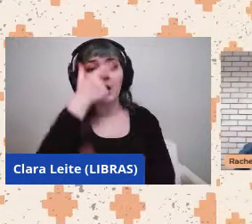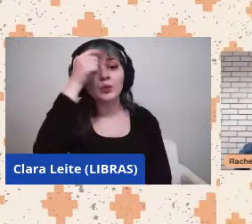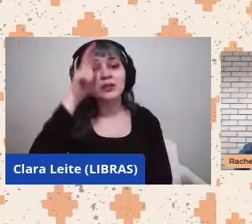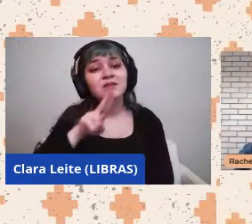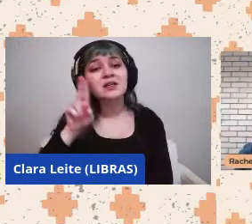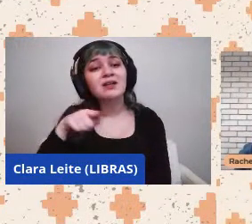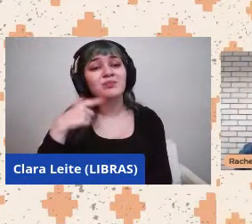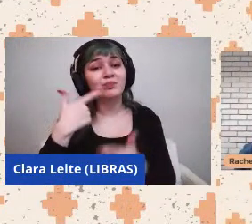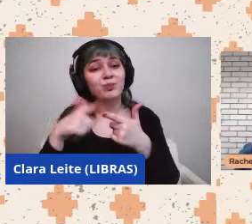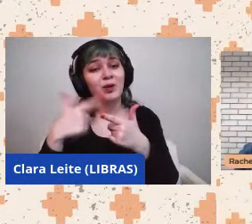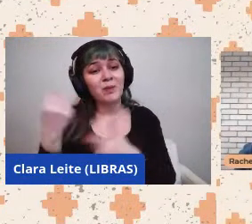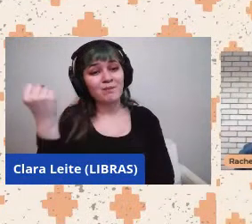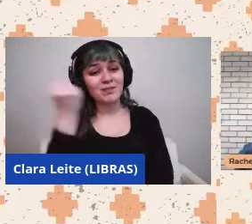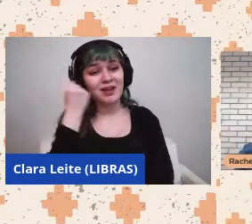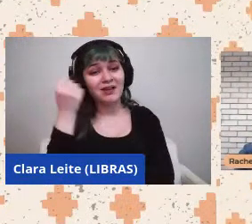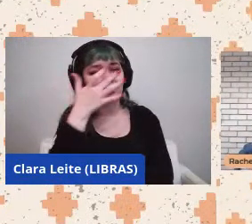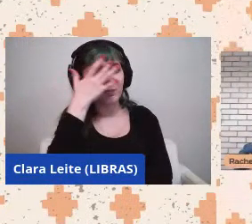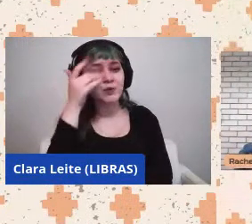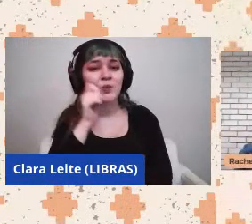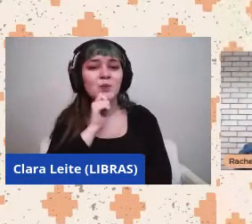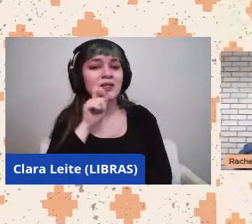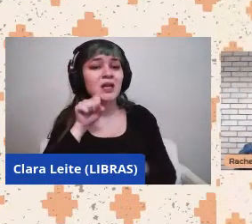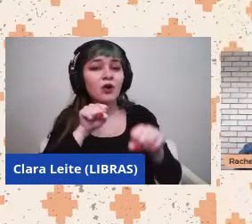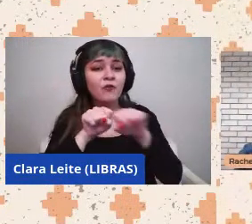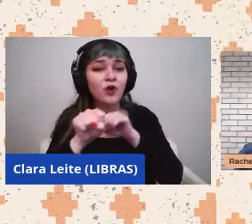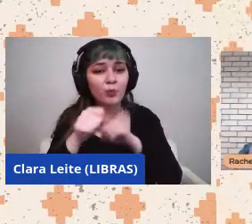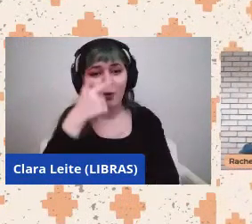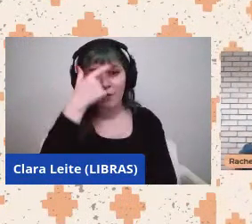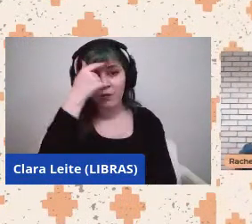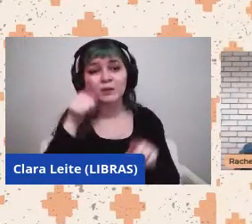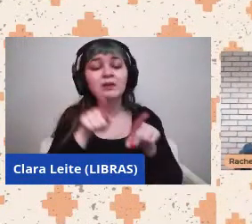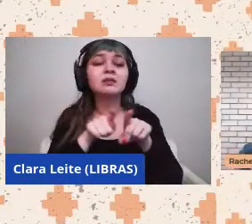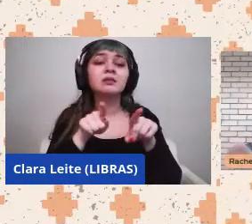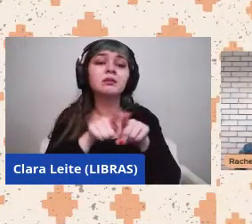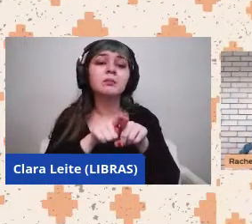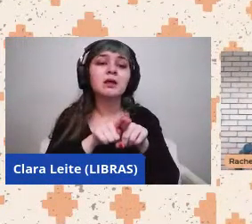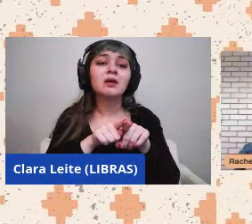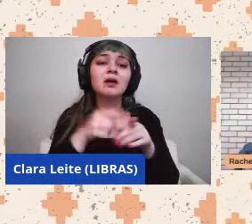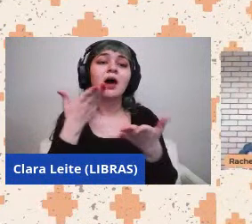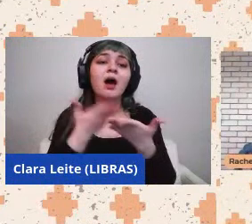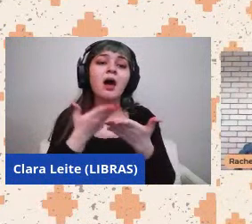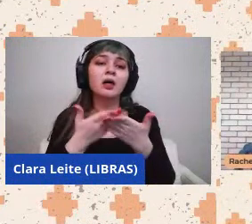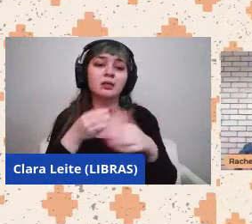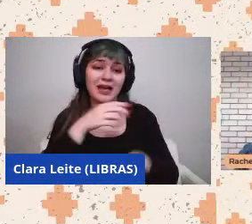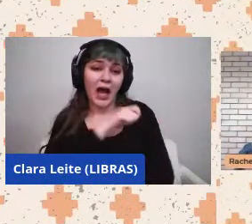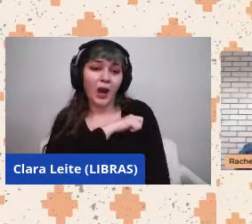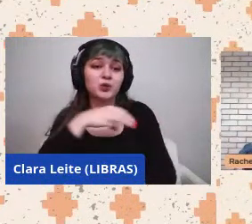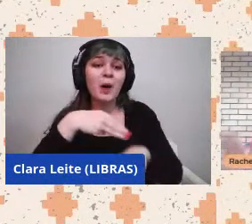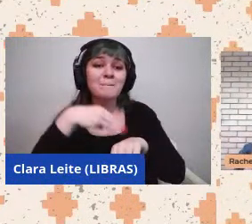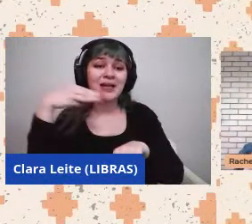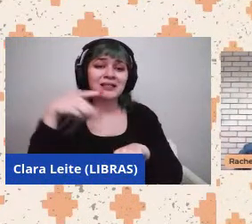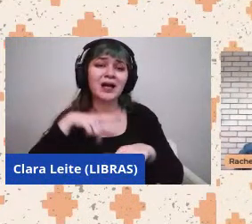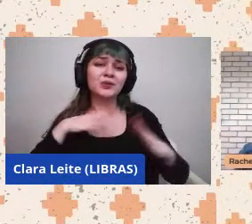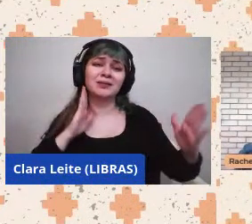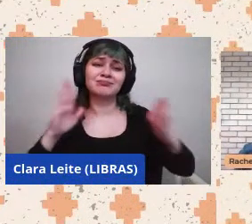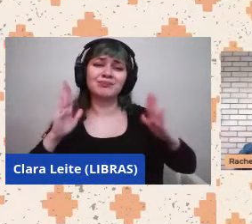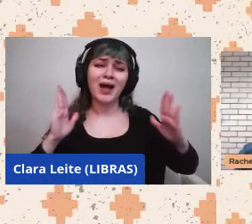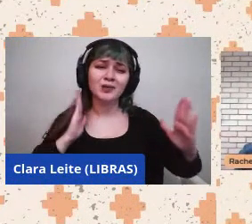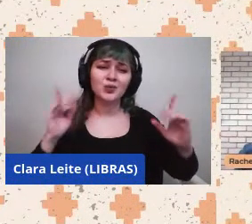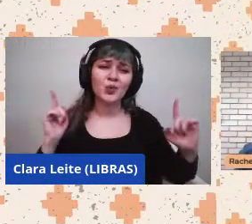particular problem for undergraduate students and master's students who are on a kind of limited time-bound course and have